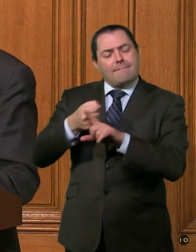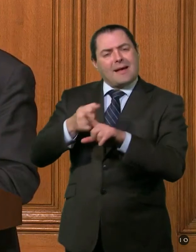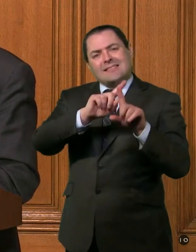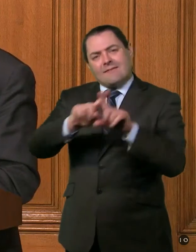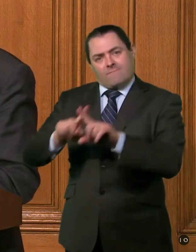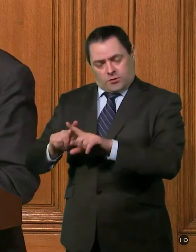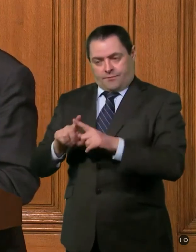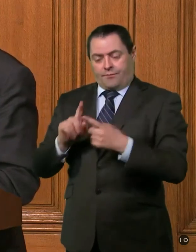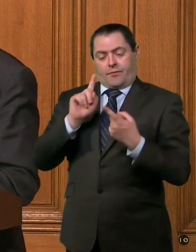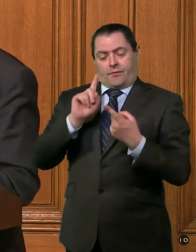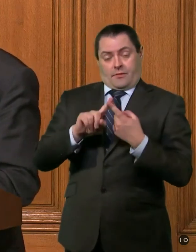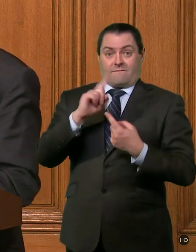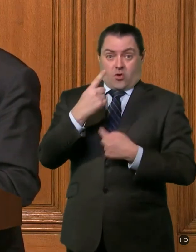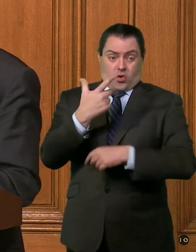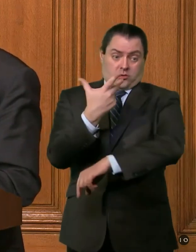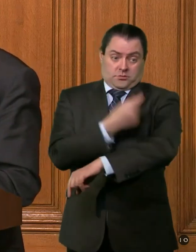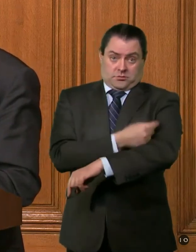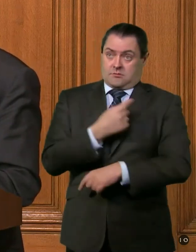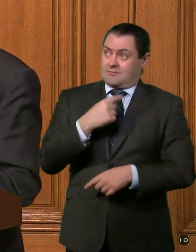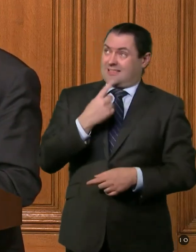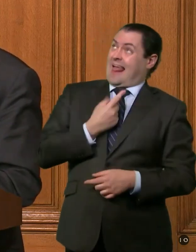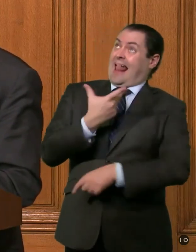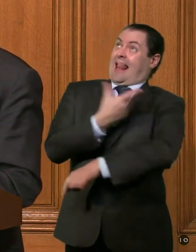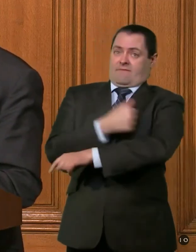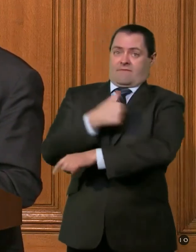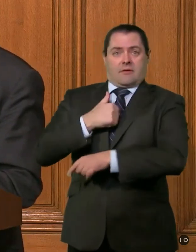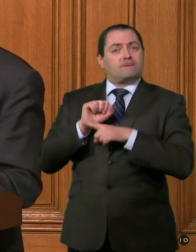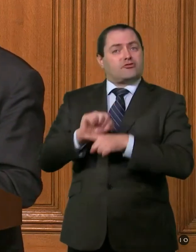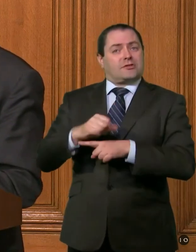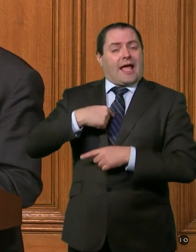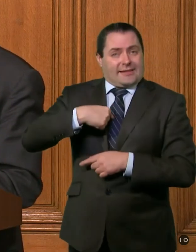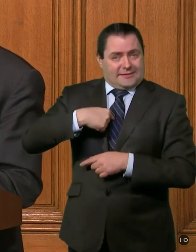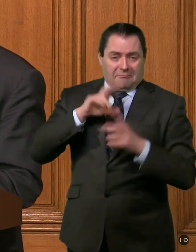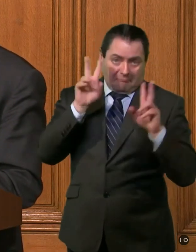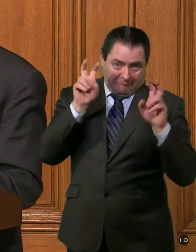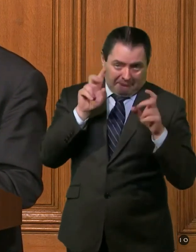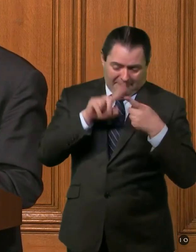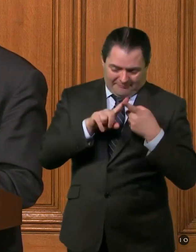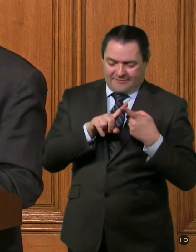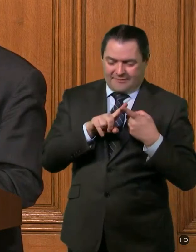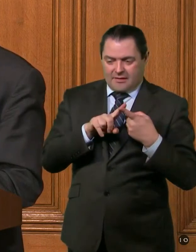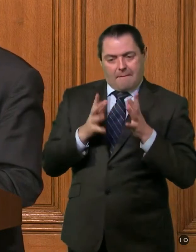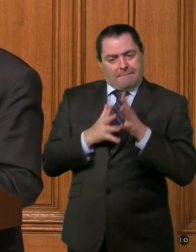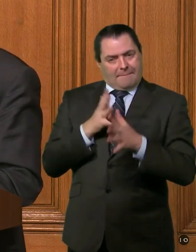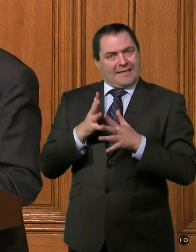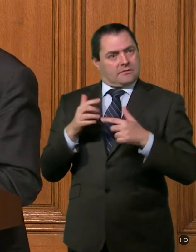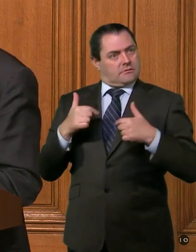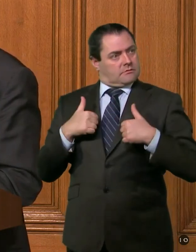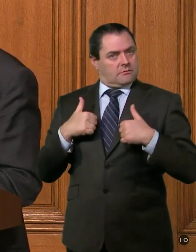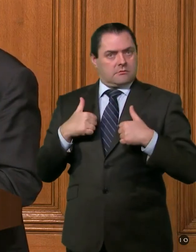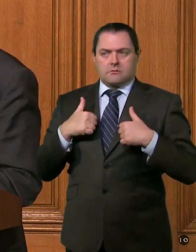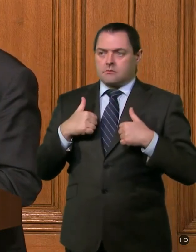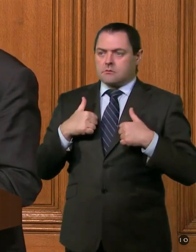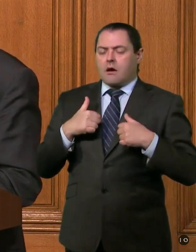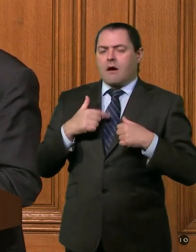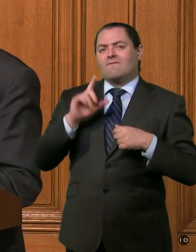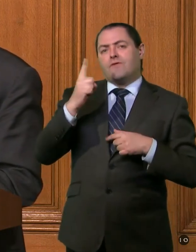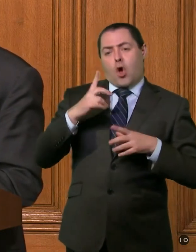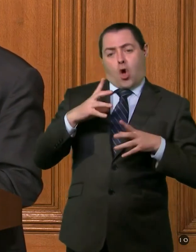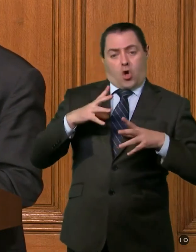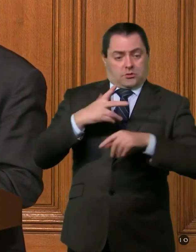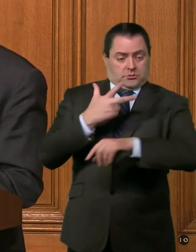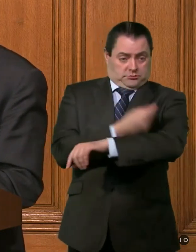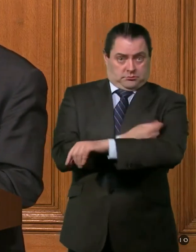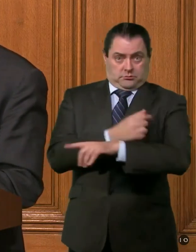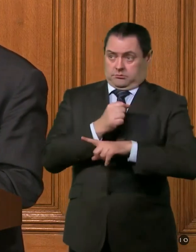So there, we expect the vaccines to be very effective at reducing severe disease and deaths, and the data from the clinical trials are